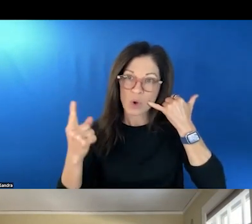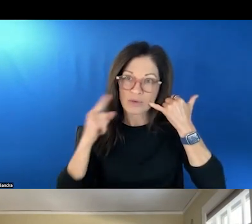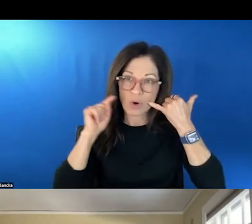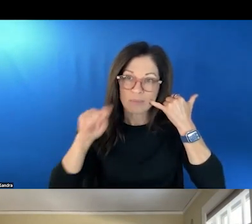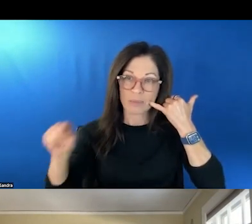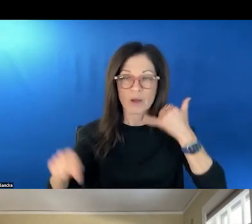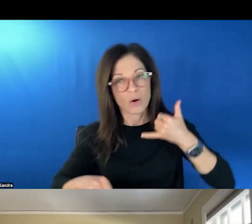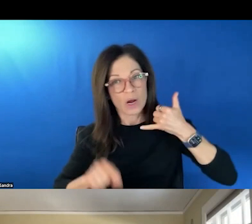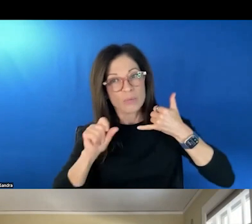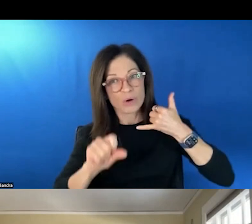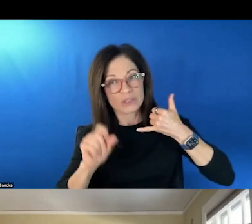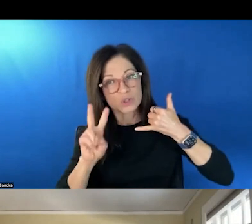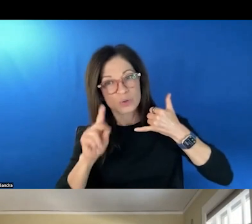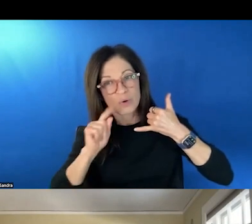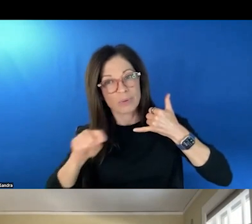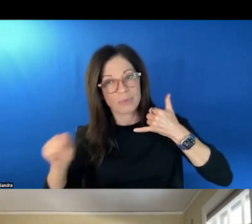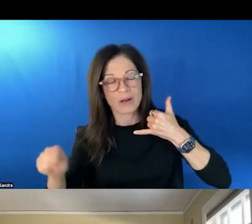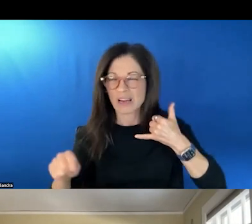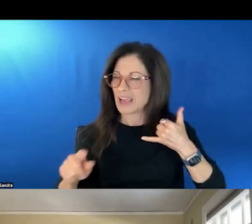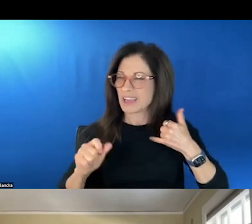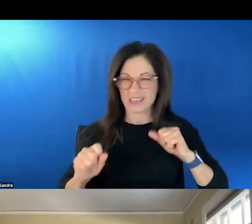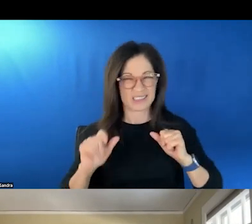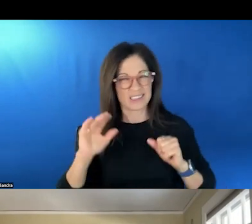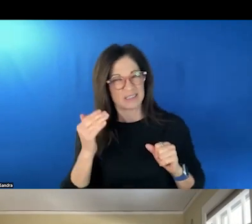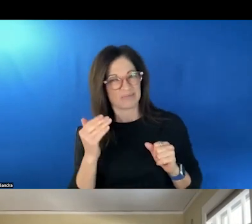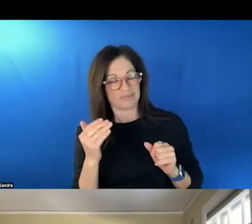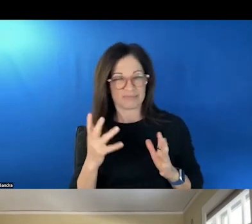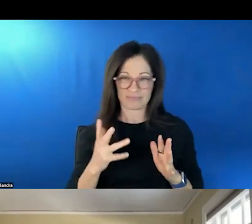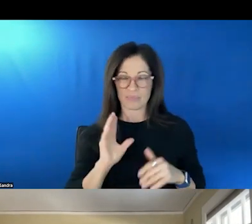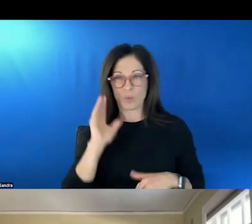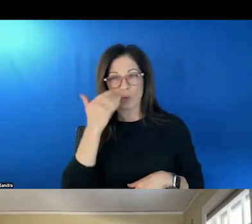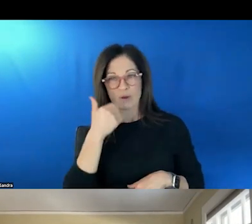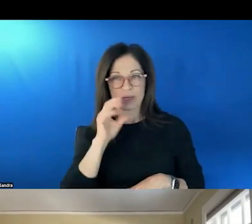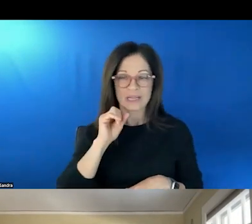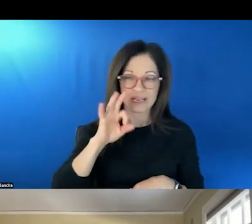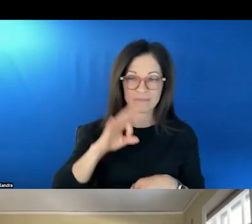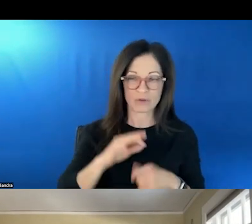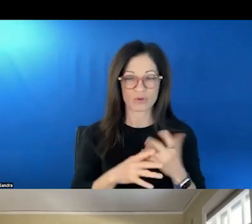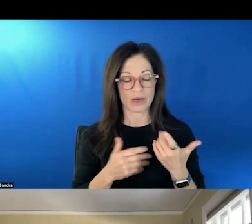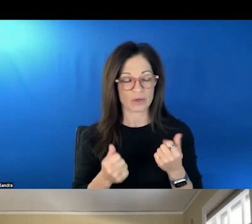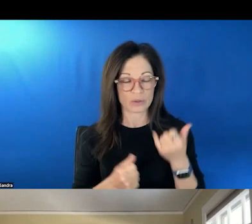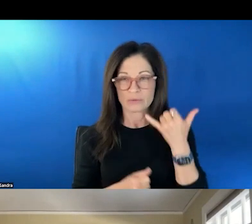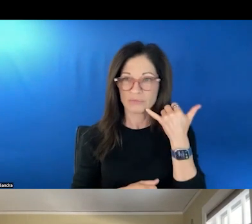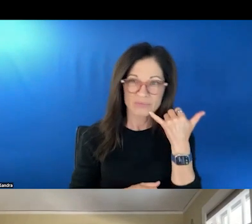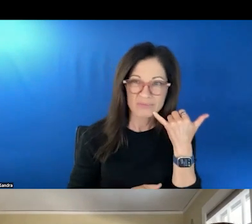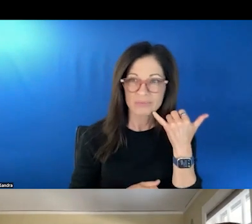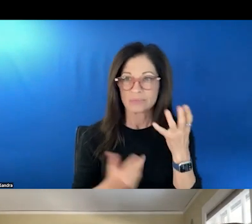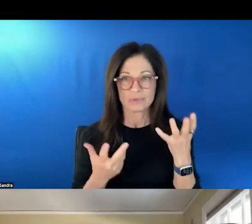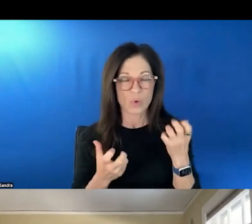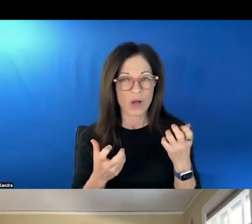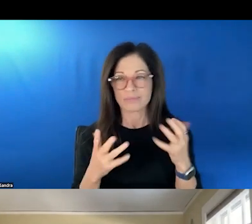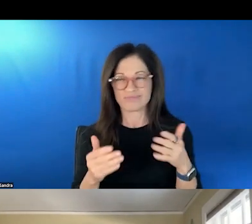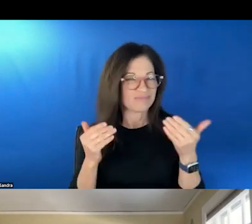like protracted if you're listening to the message and listening for your own and especially if you want to go beyond